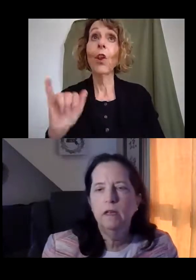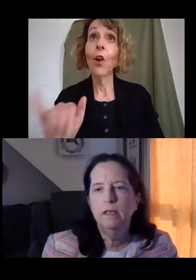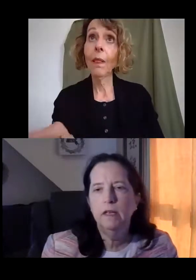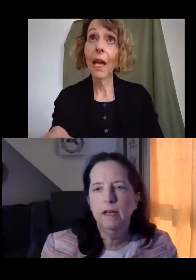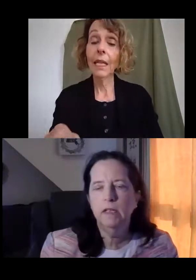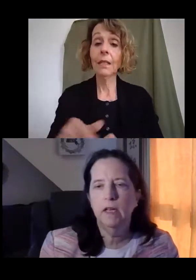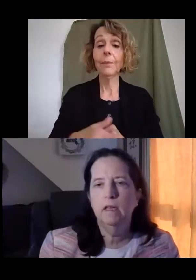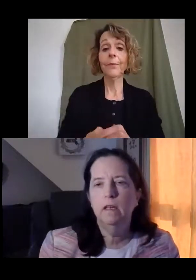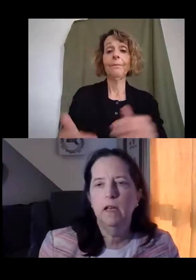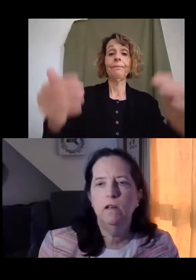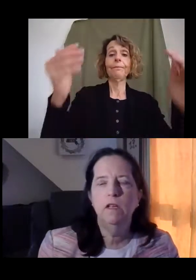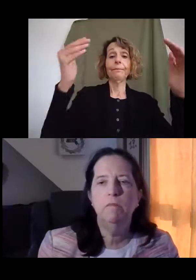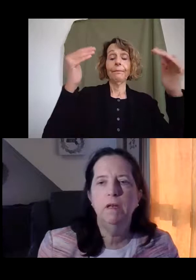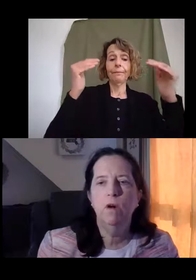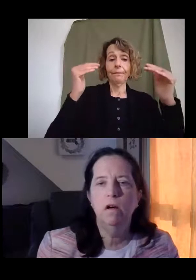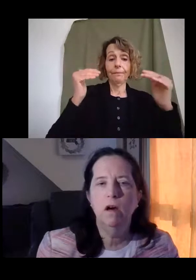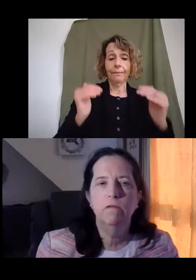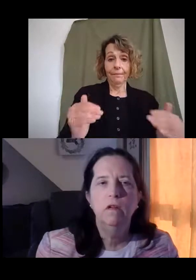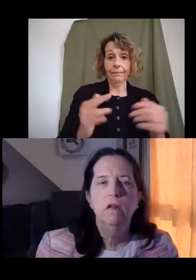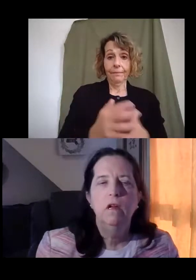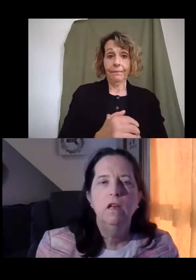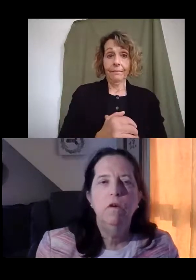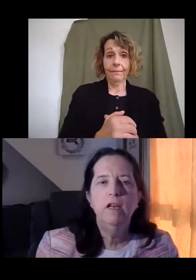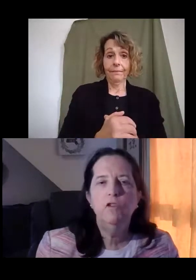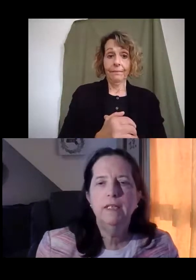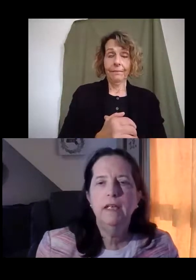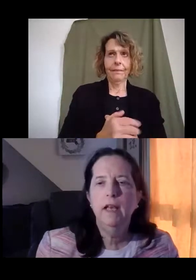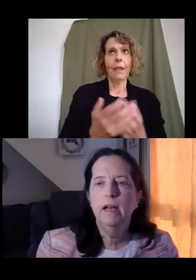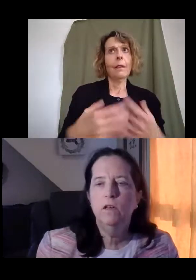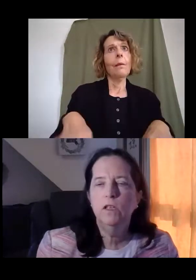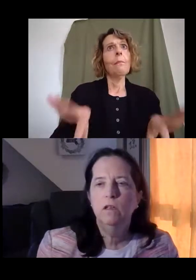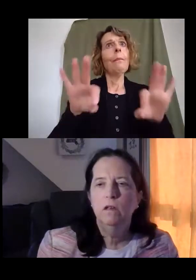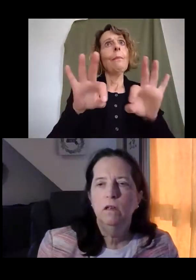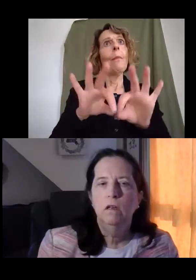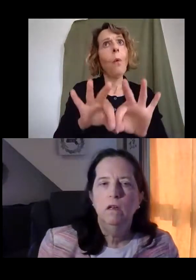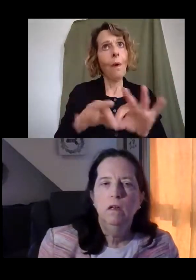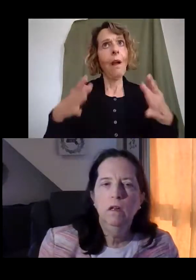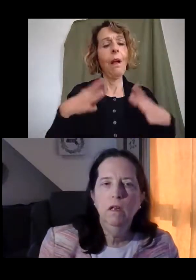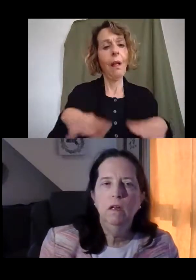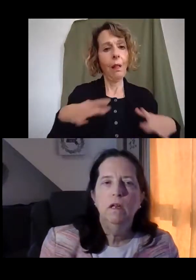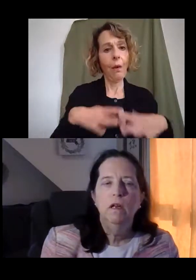Clothing is the next thing that you need to be aware of. You want to dress in layers.